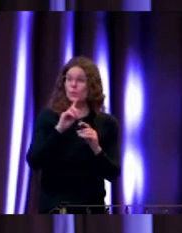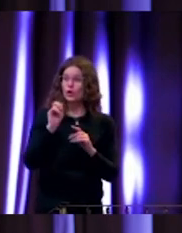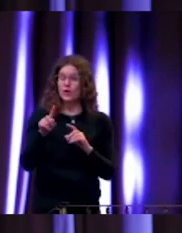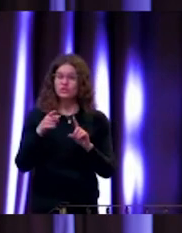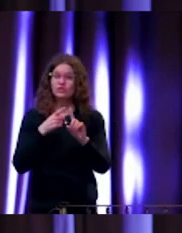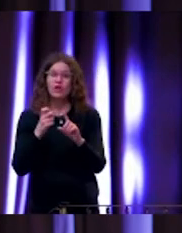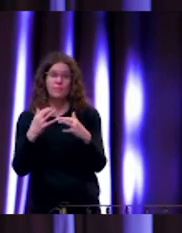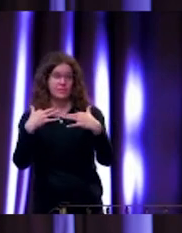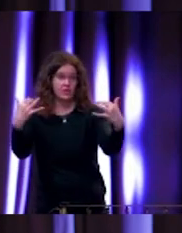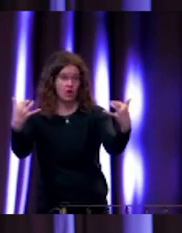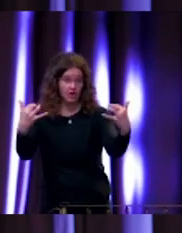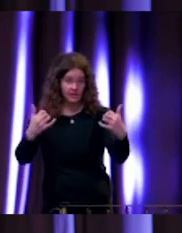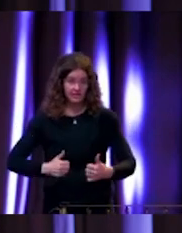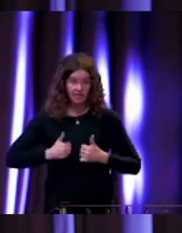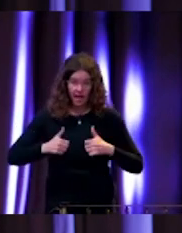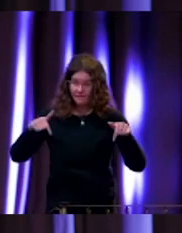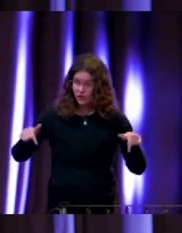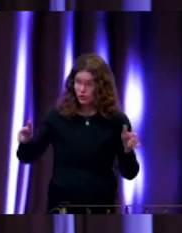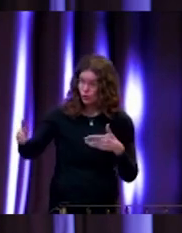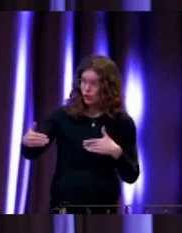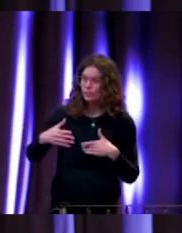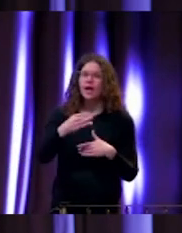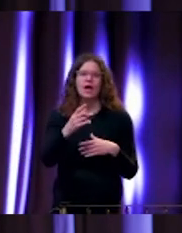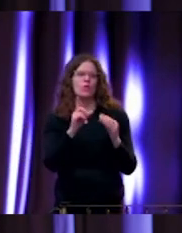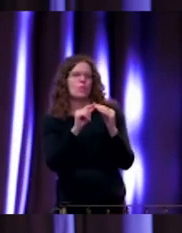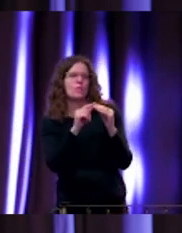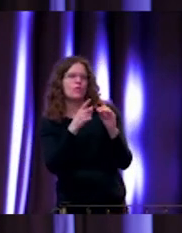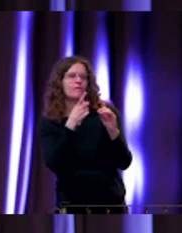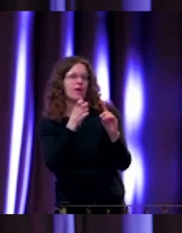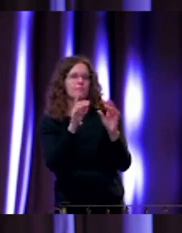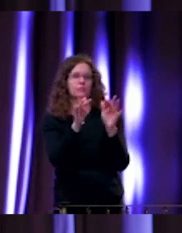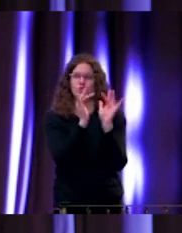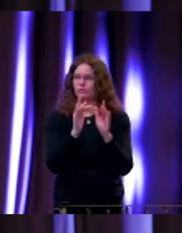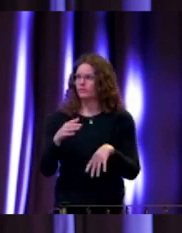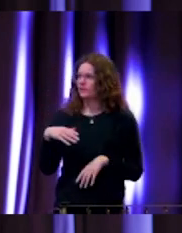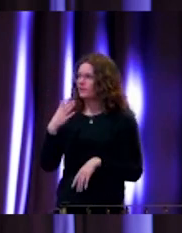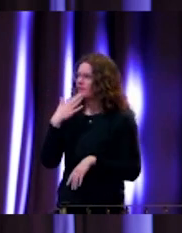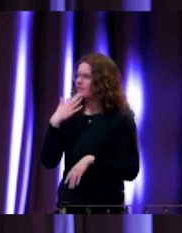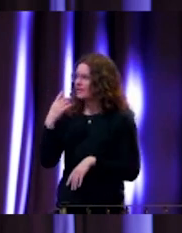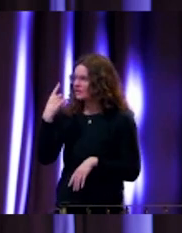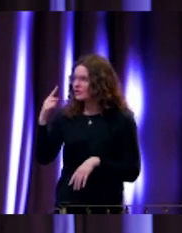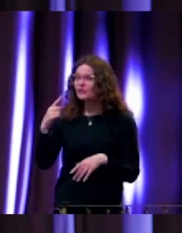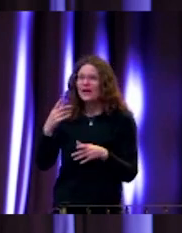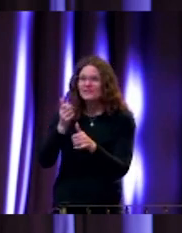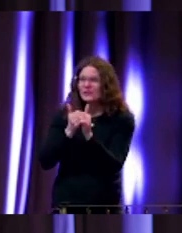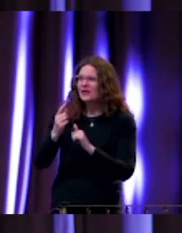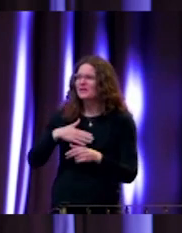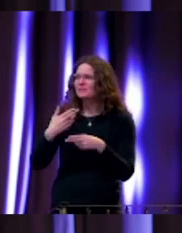folks online. Well, I'll keep this short. Hi, guys. Thanks. Nice to meet all of you. My name's Gretchen Eng. I'm